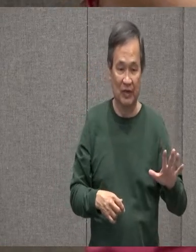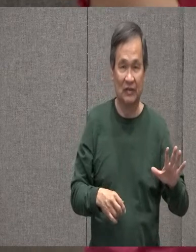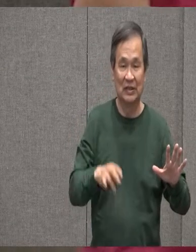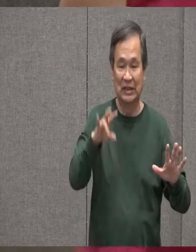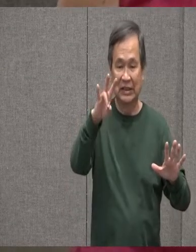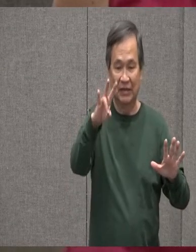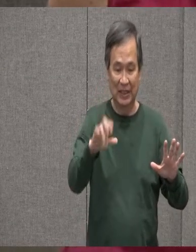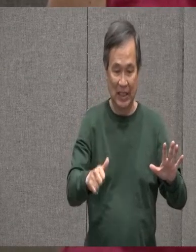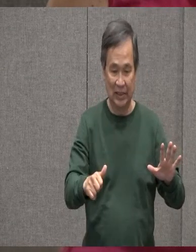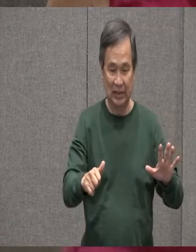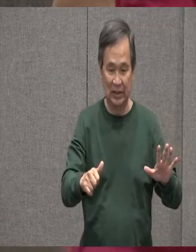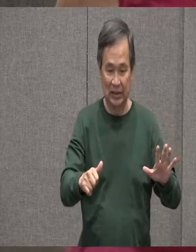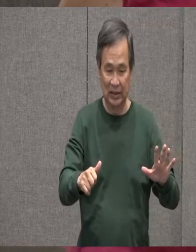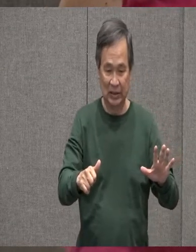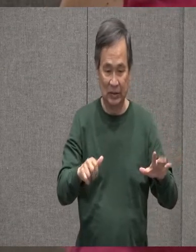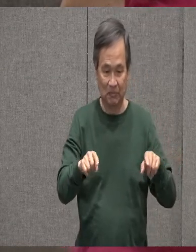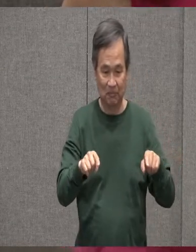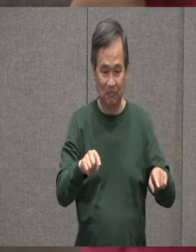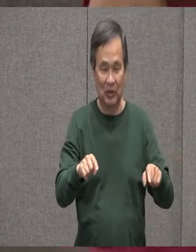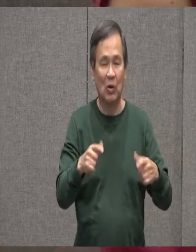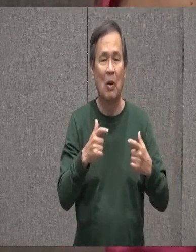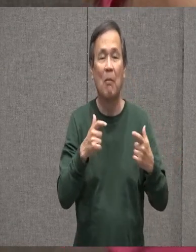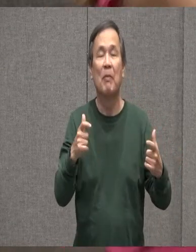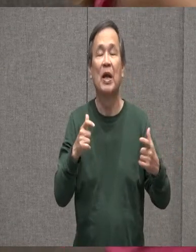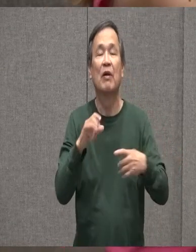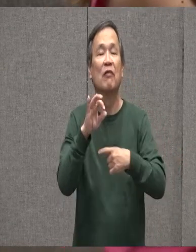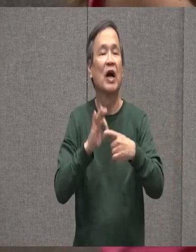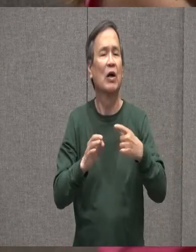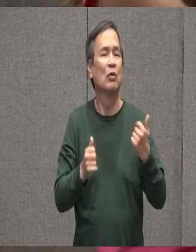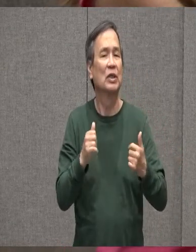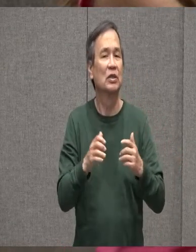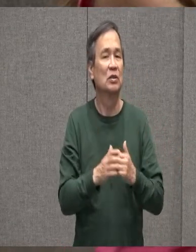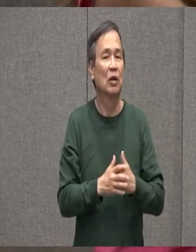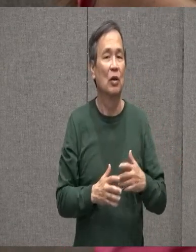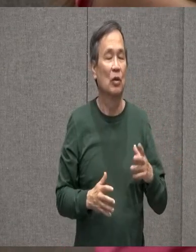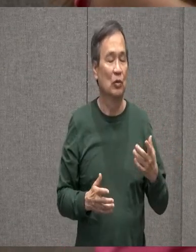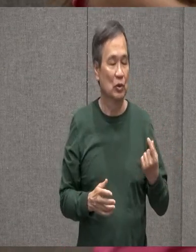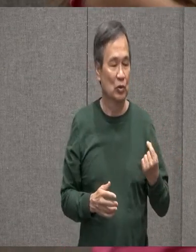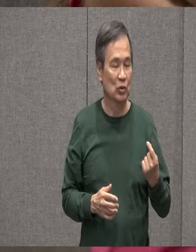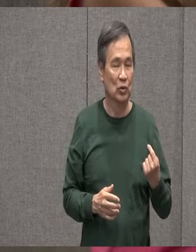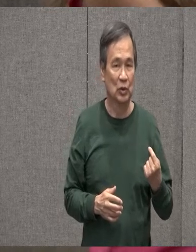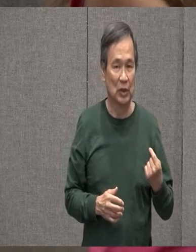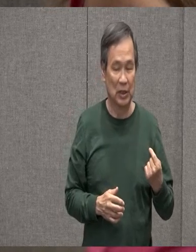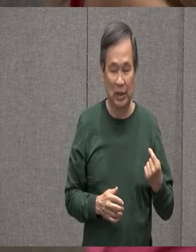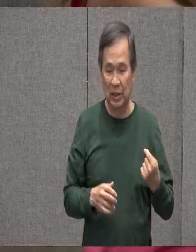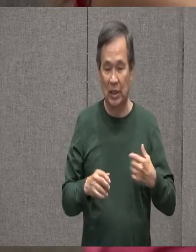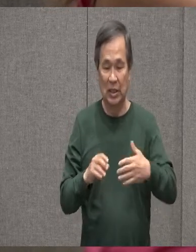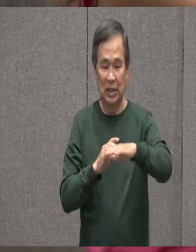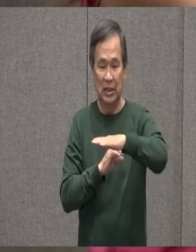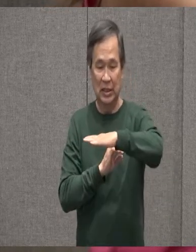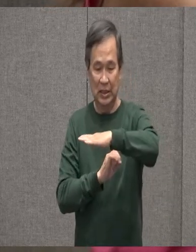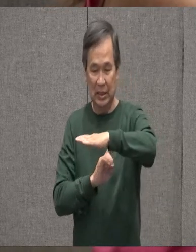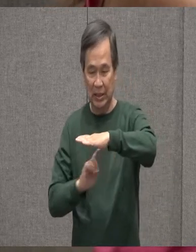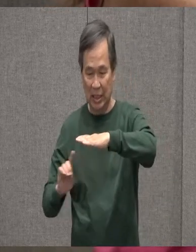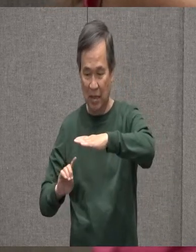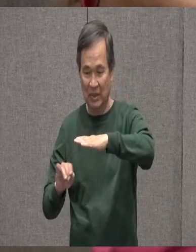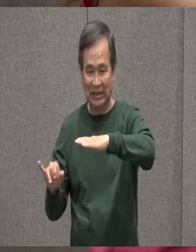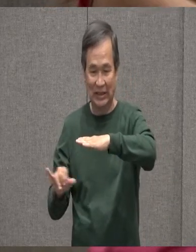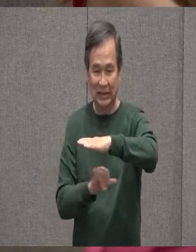Then we were asked for number 2, Tommy and Susie spend much of the day sleeping. Tommy